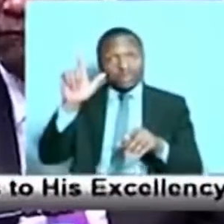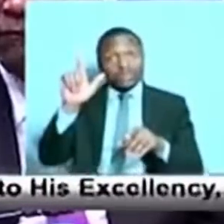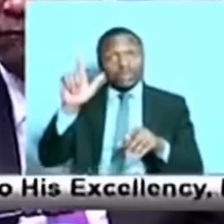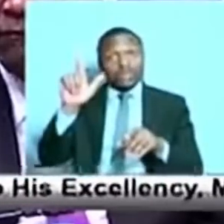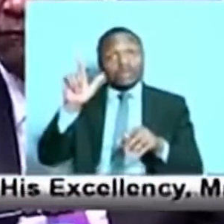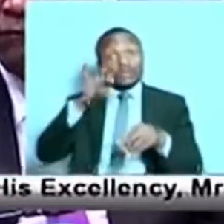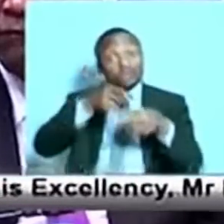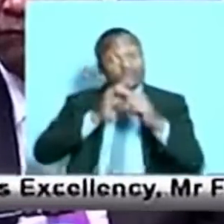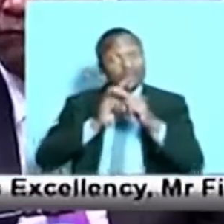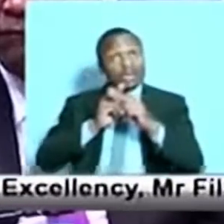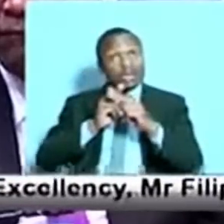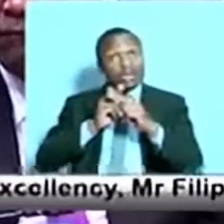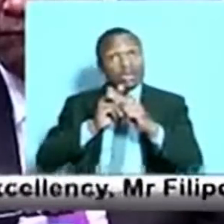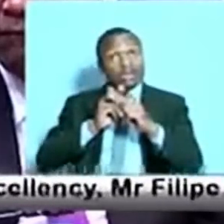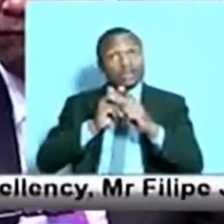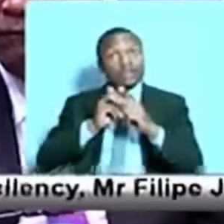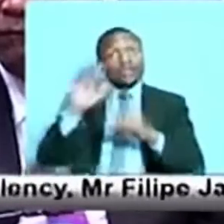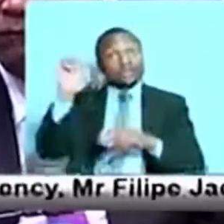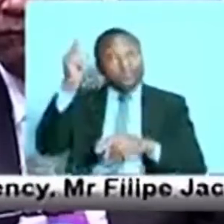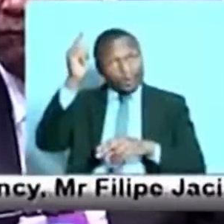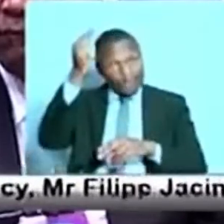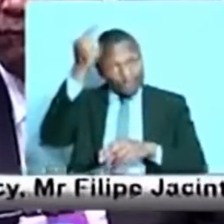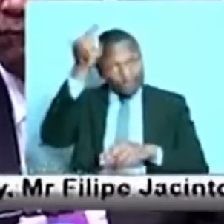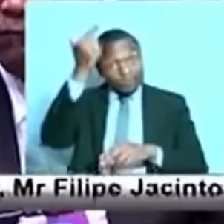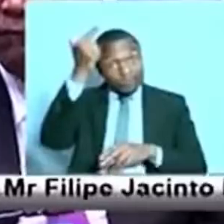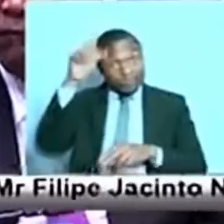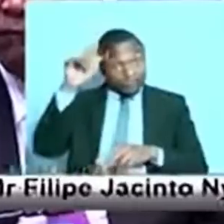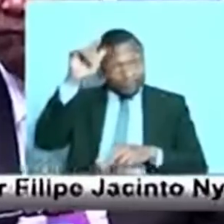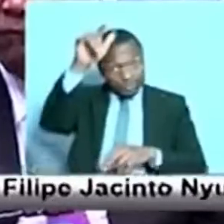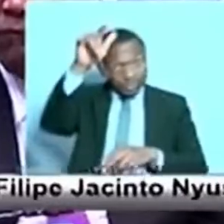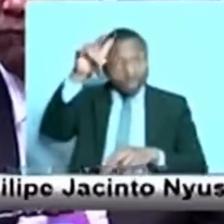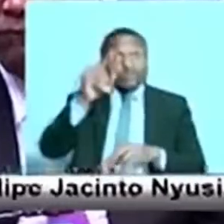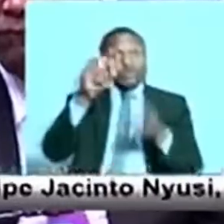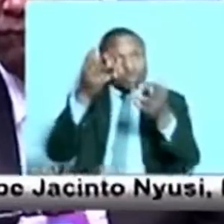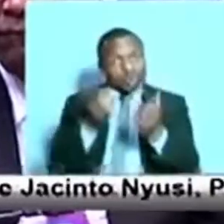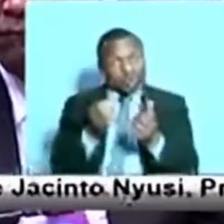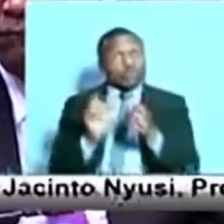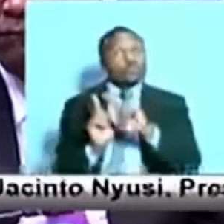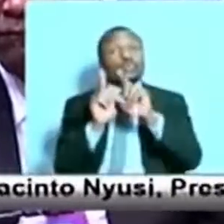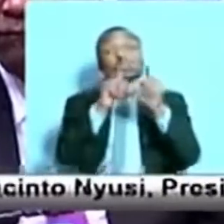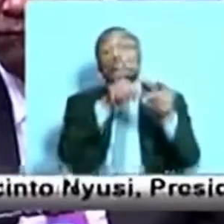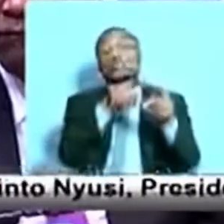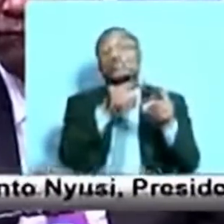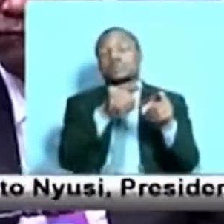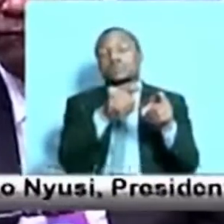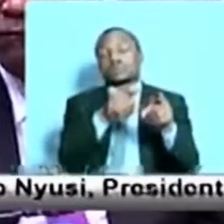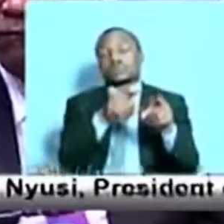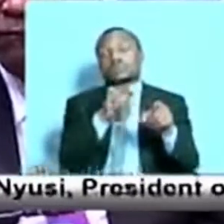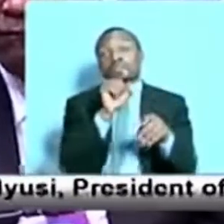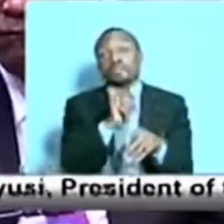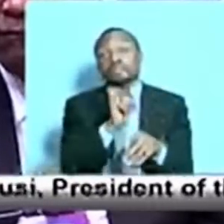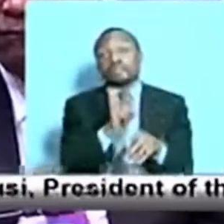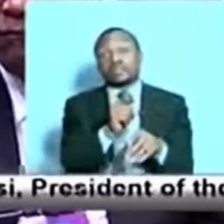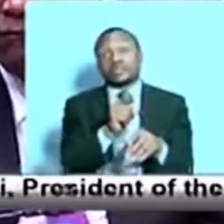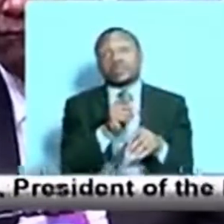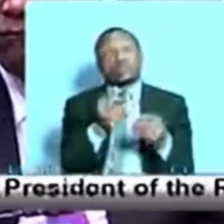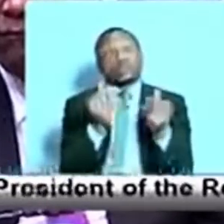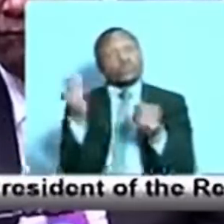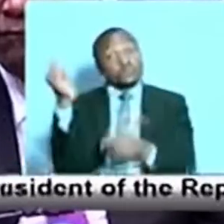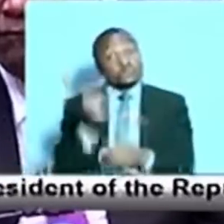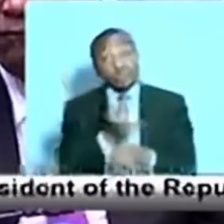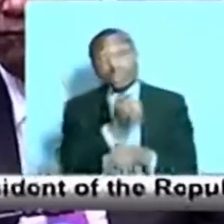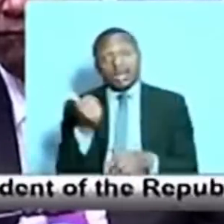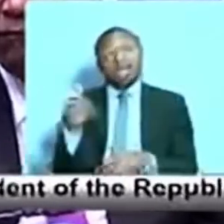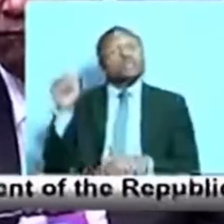an aircraft. Those of you who wish to go to the funeral of the chief, come along. A few came, others refused.